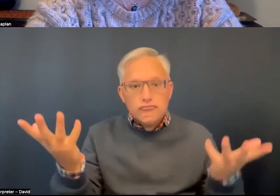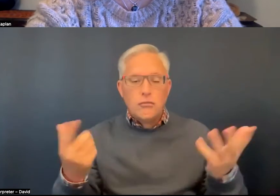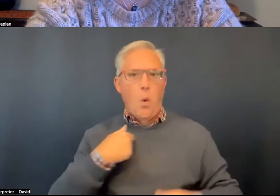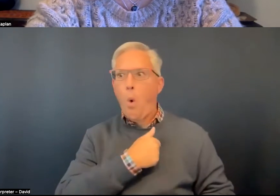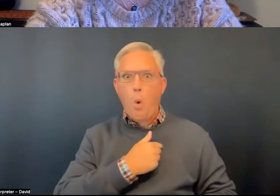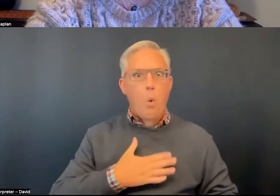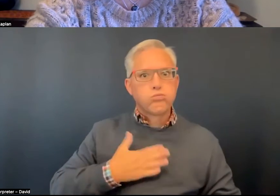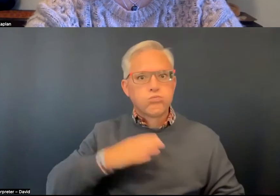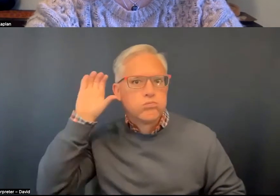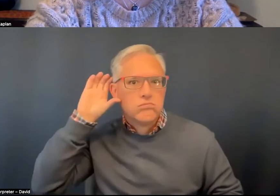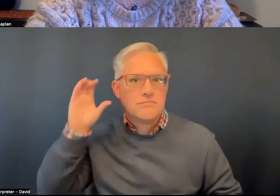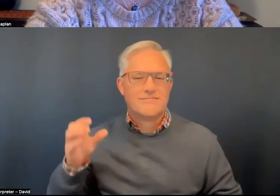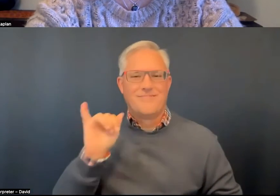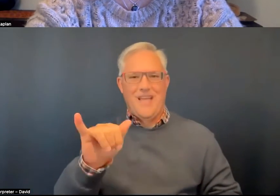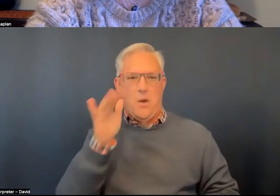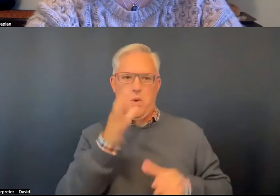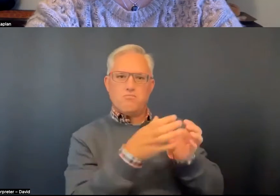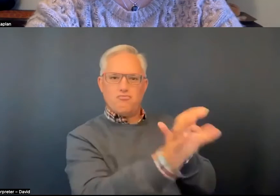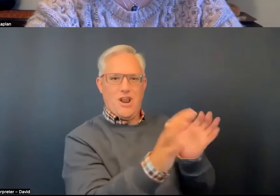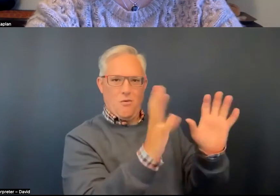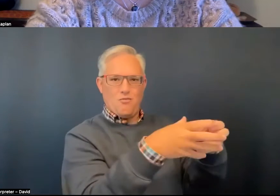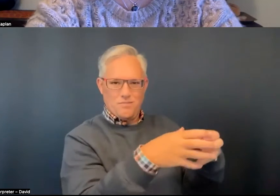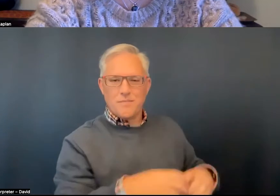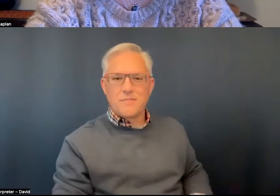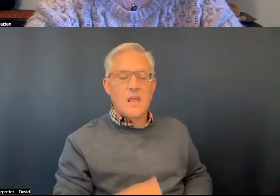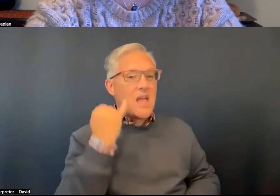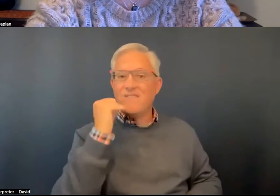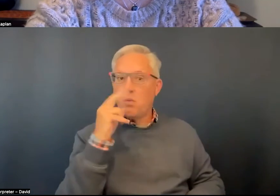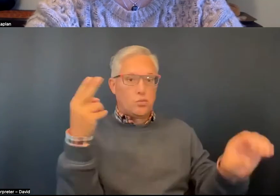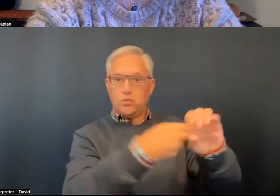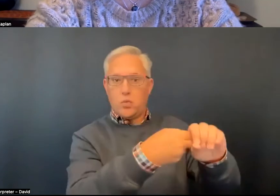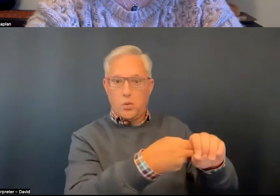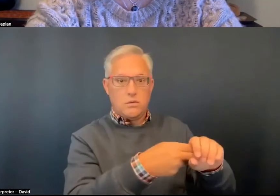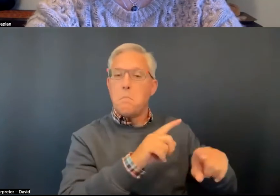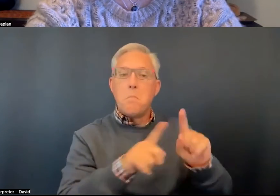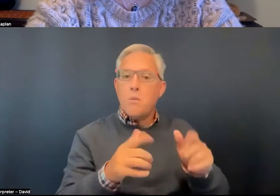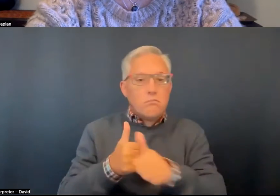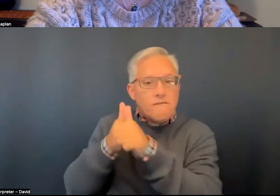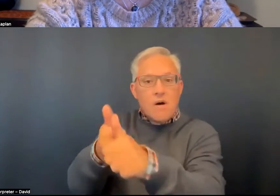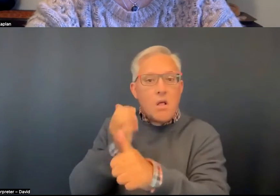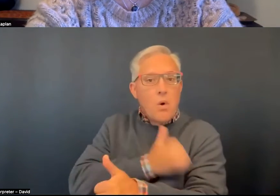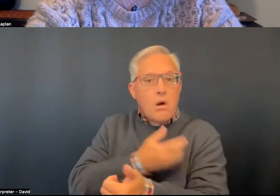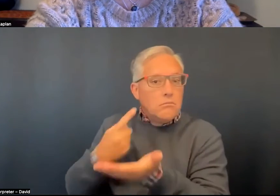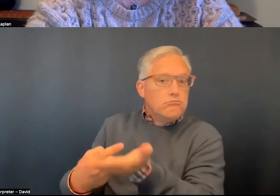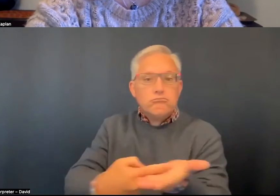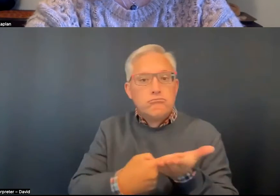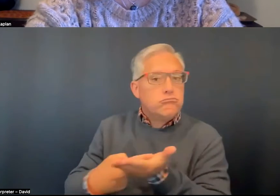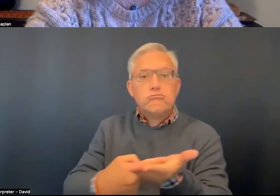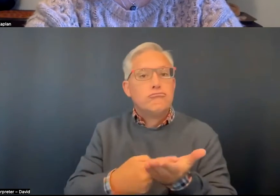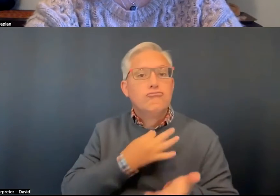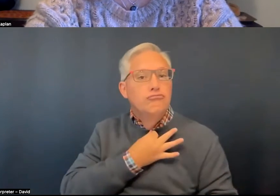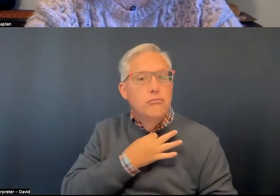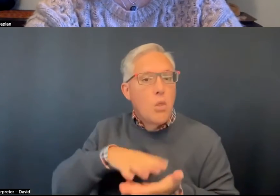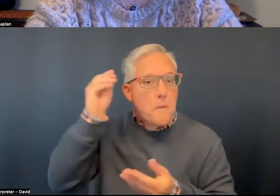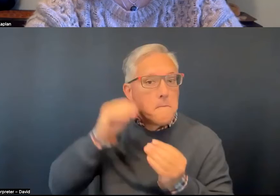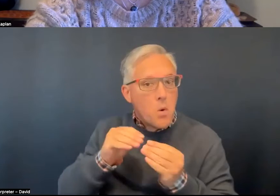love to hear from you. So that's what we'll be doing in the breakout room. If you don't join the breakout room and you'd like to just follow along and learn more about the series, go